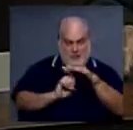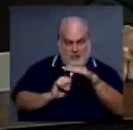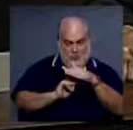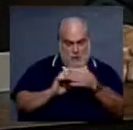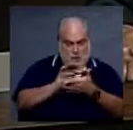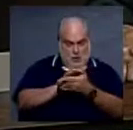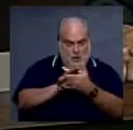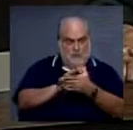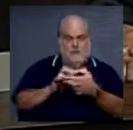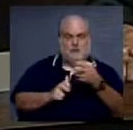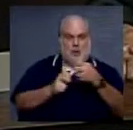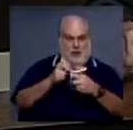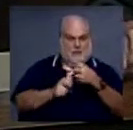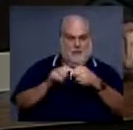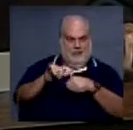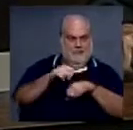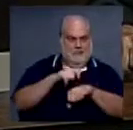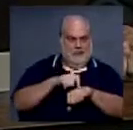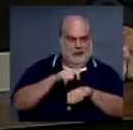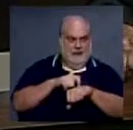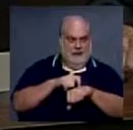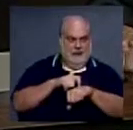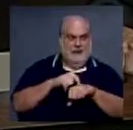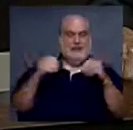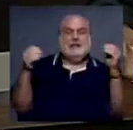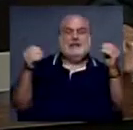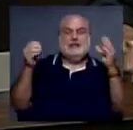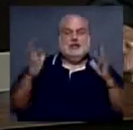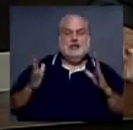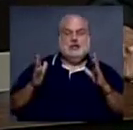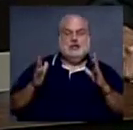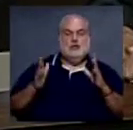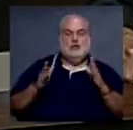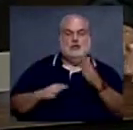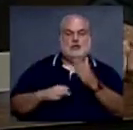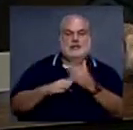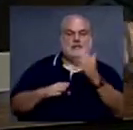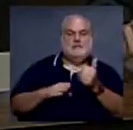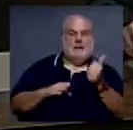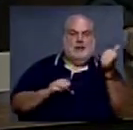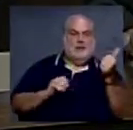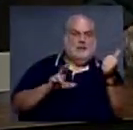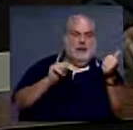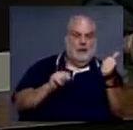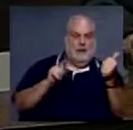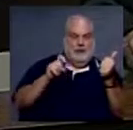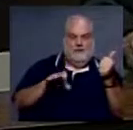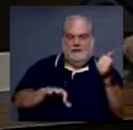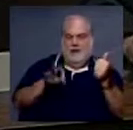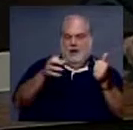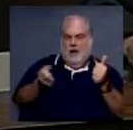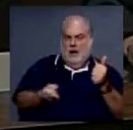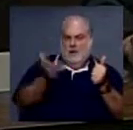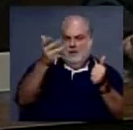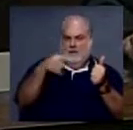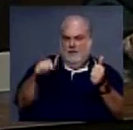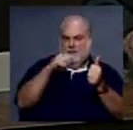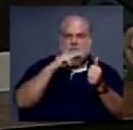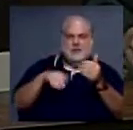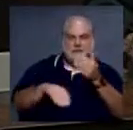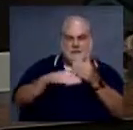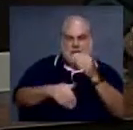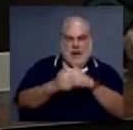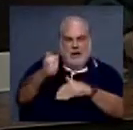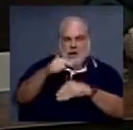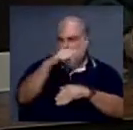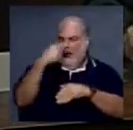was a problem then, is that the teachers were expelling the children. So we need to find out how many people are being expelled, whether they're